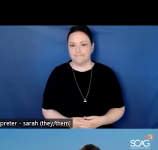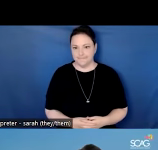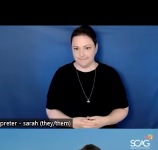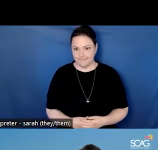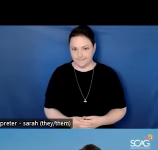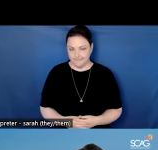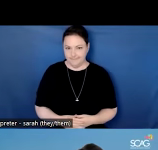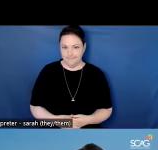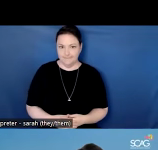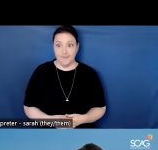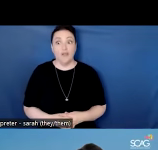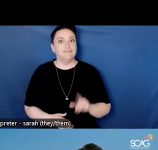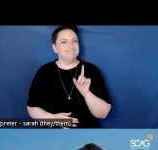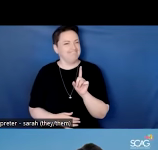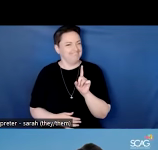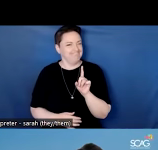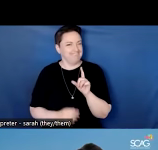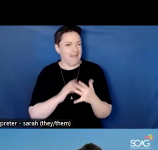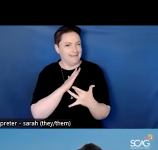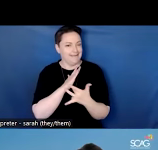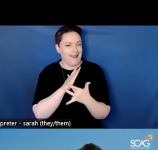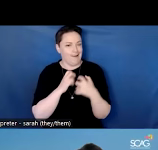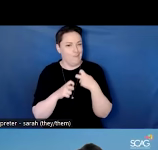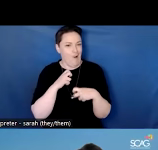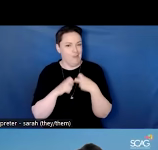I have a technical glitch. Bear with me for a second.